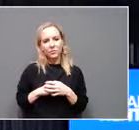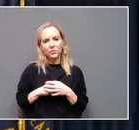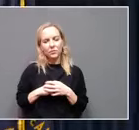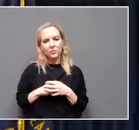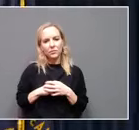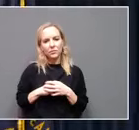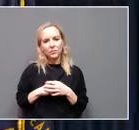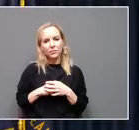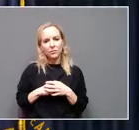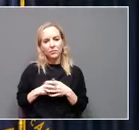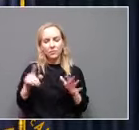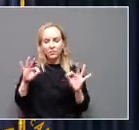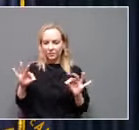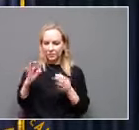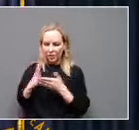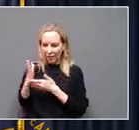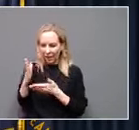All right.